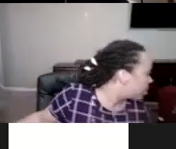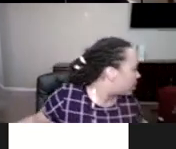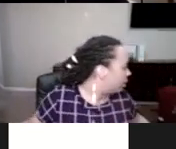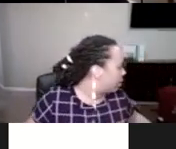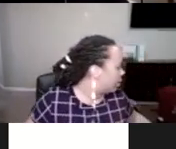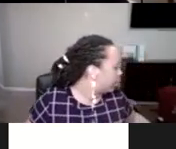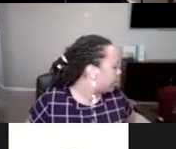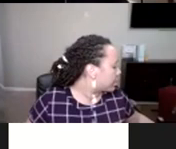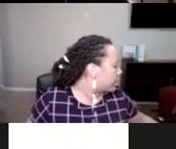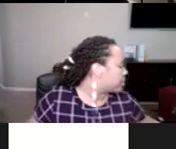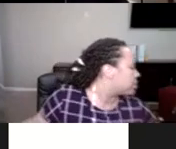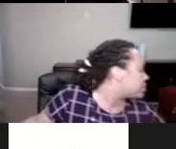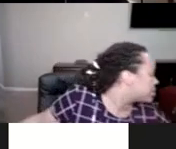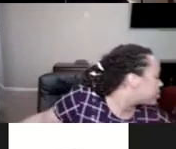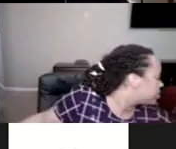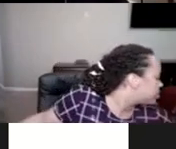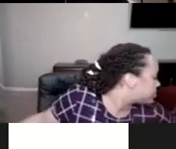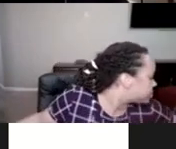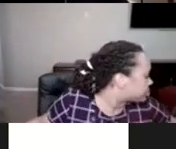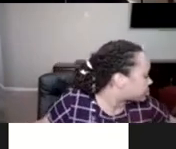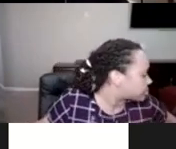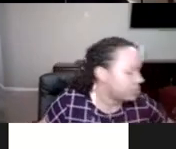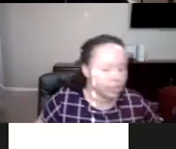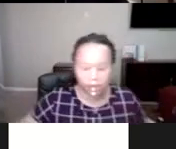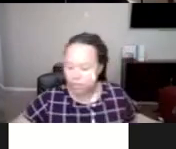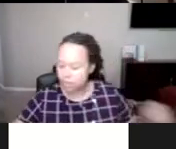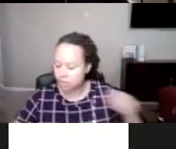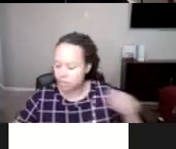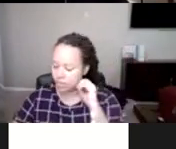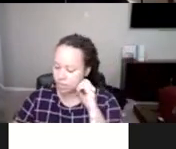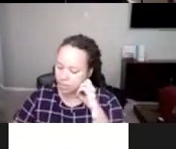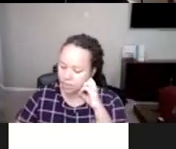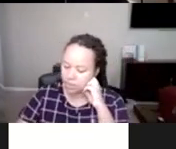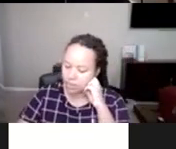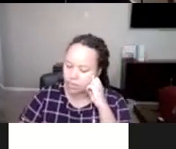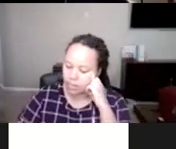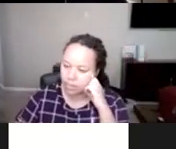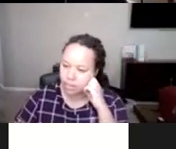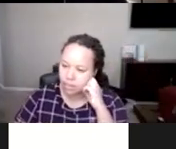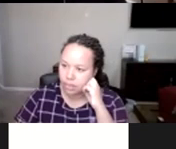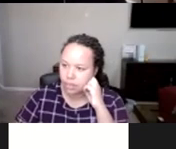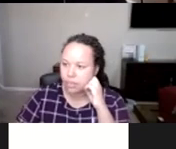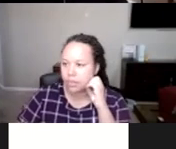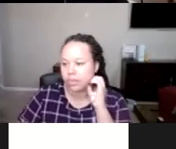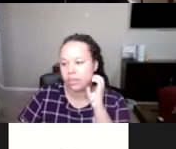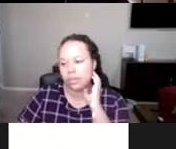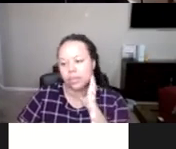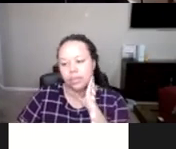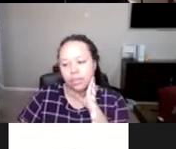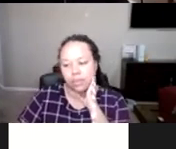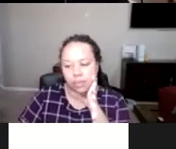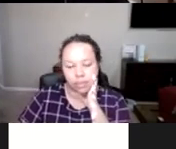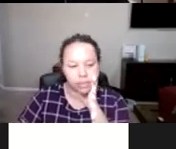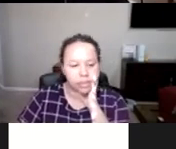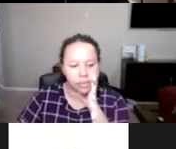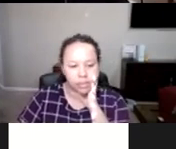15-year-old and hoping to be the voice of youth and hoping to